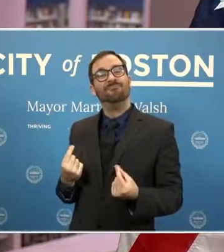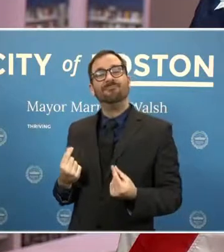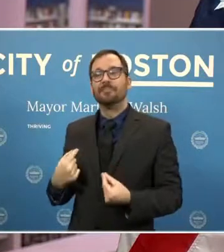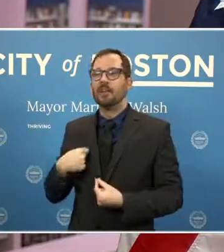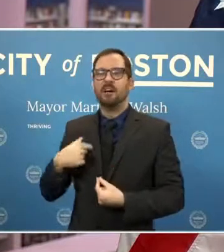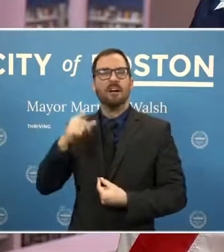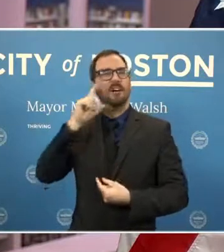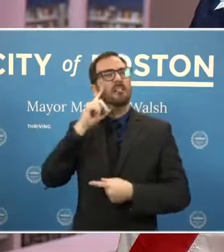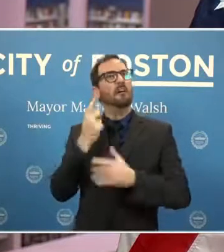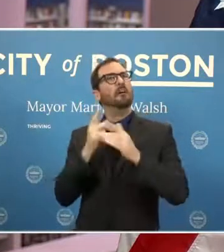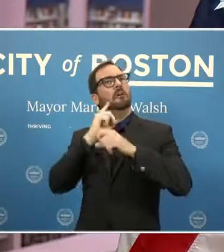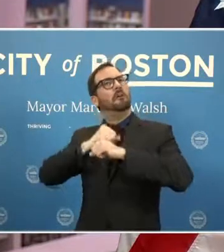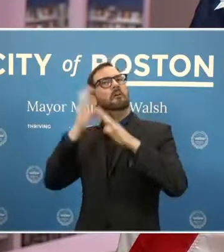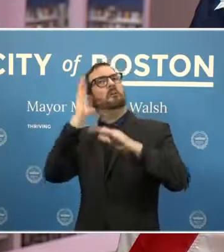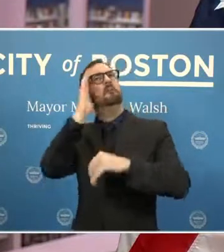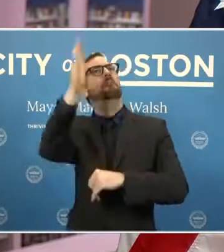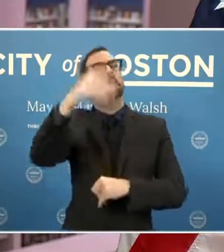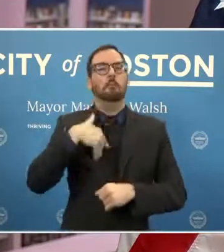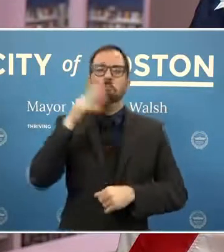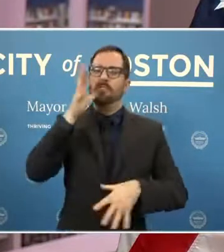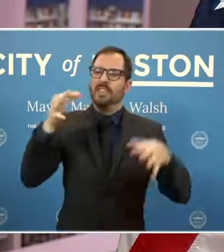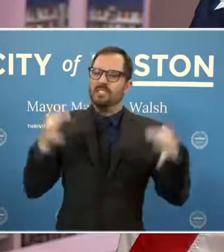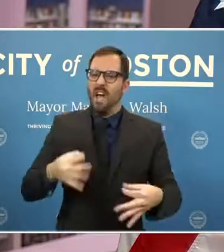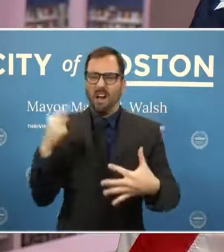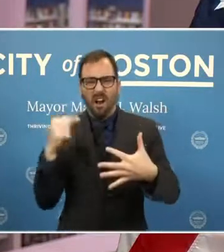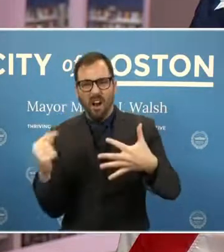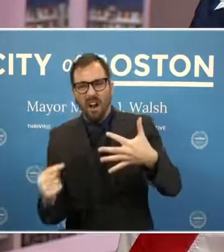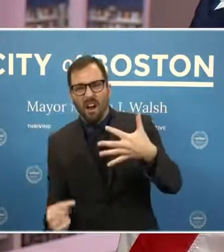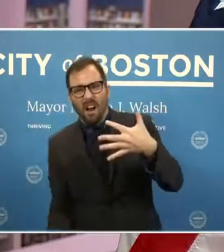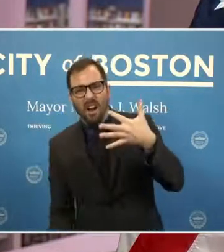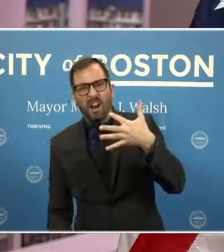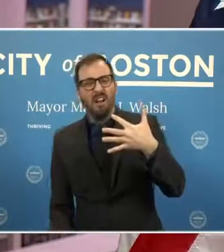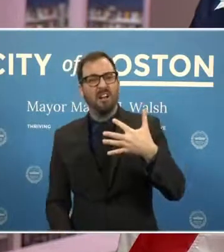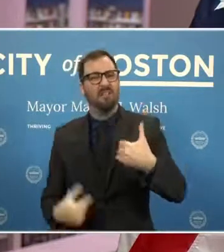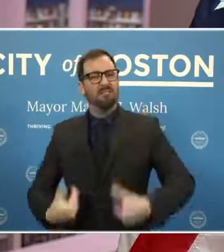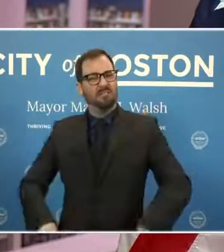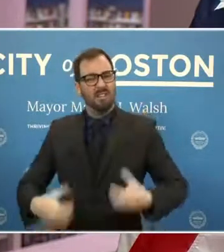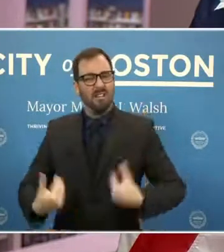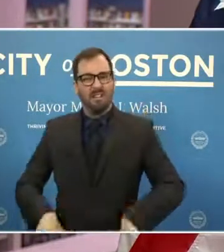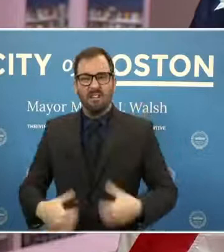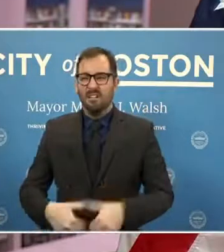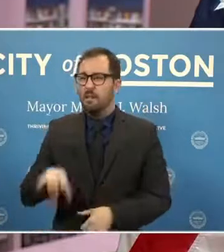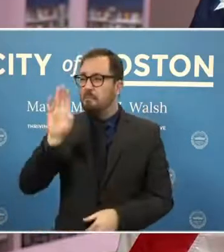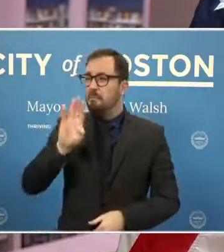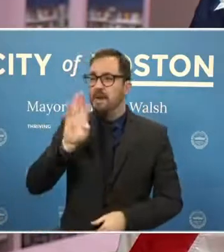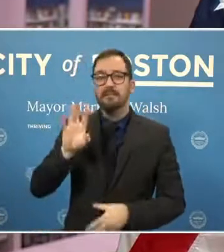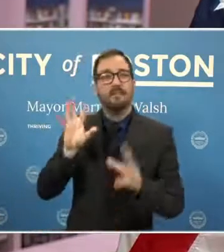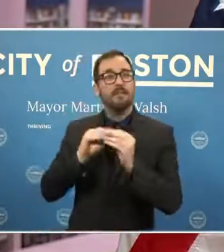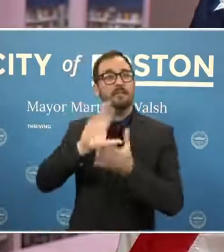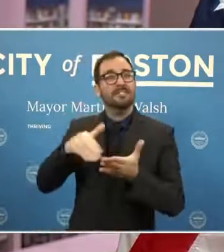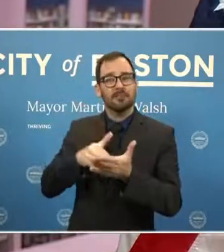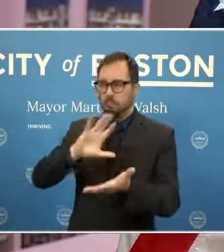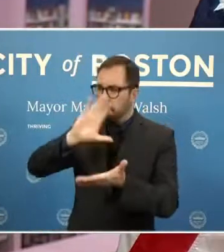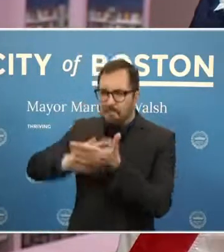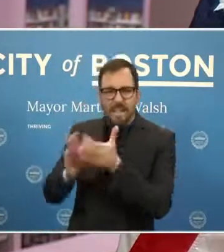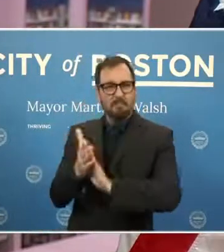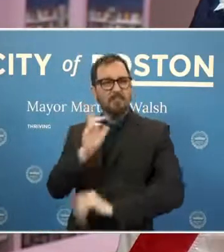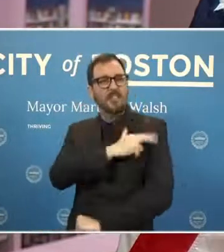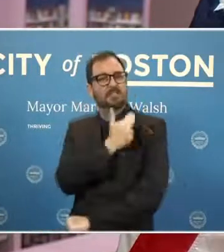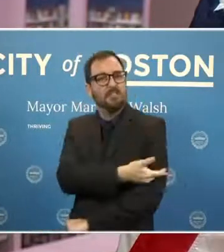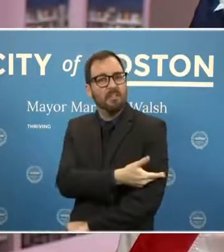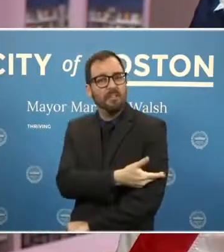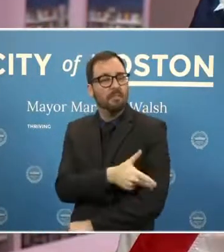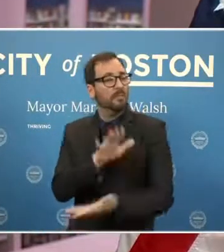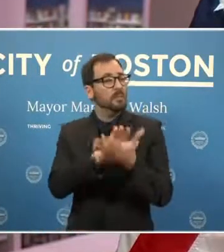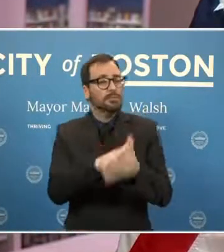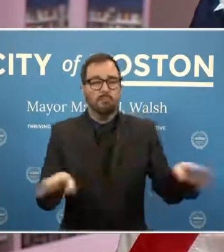center into a field hospital, and cancel the Boston Marathon for the first time in its history. These decisions and many others were